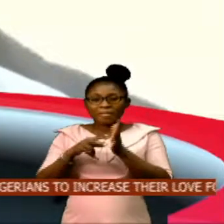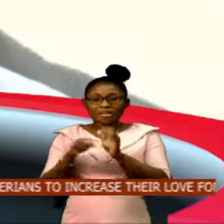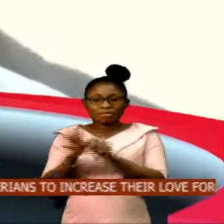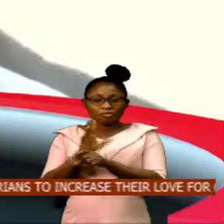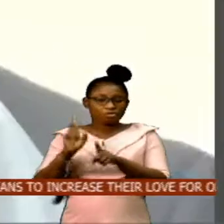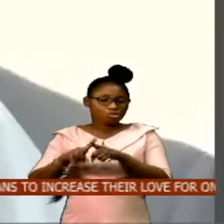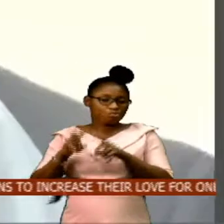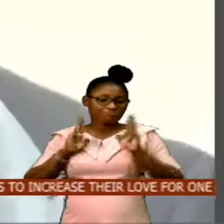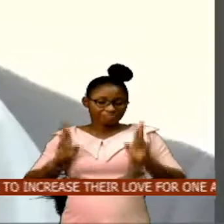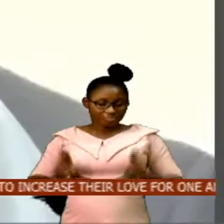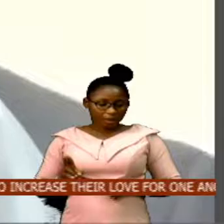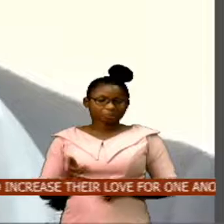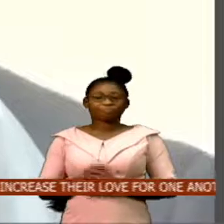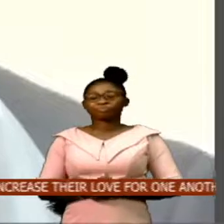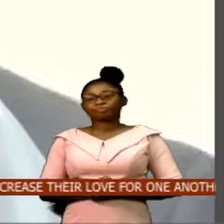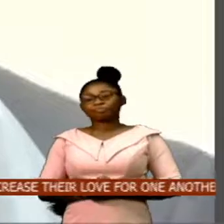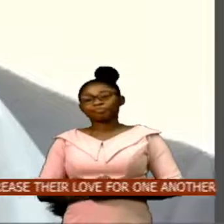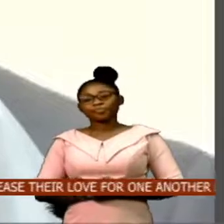humanity?